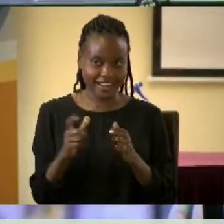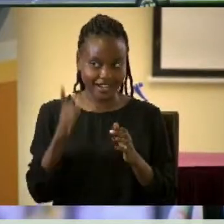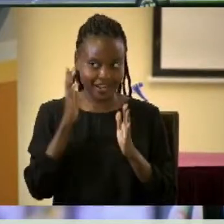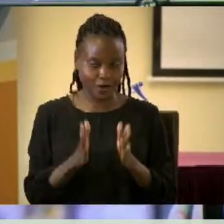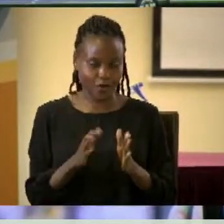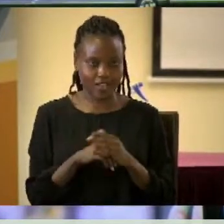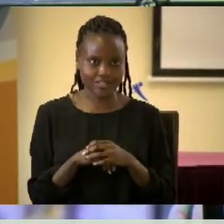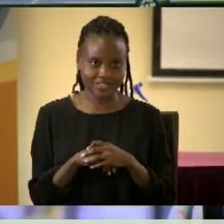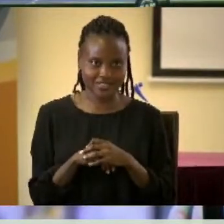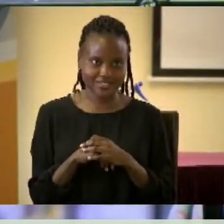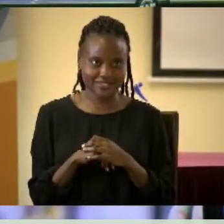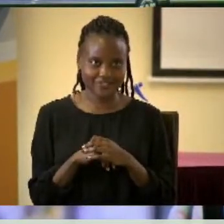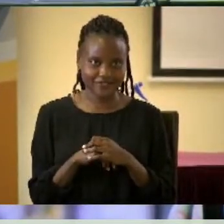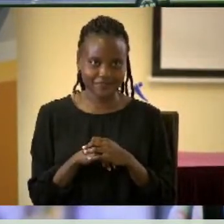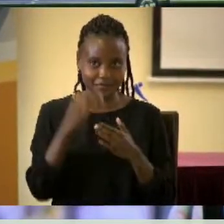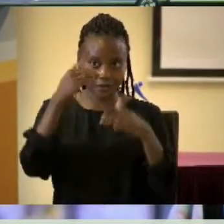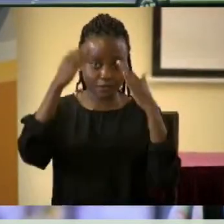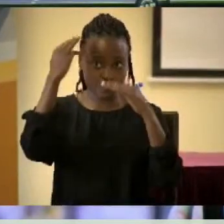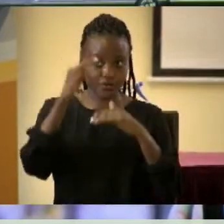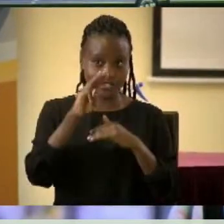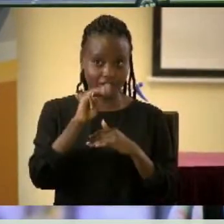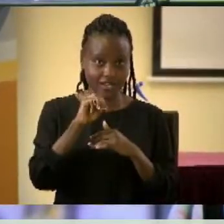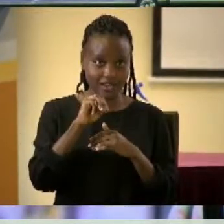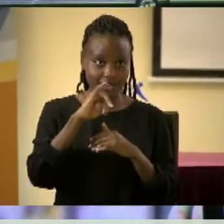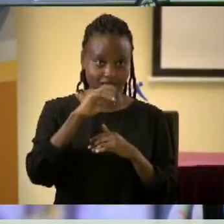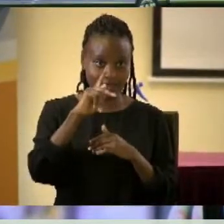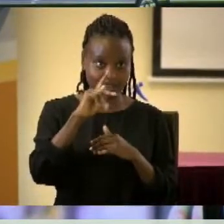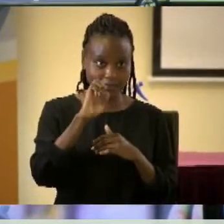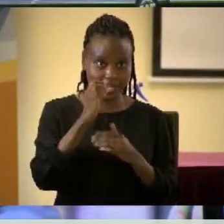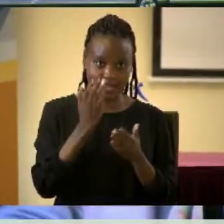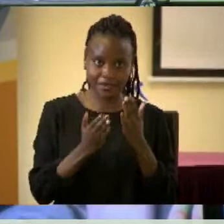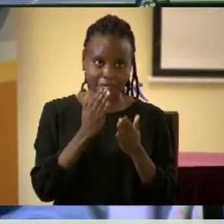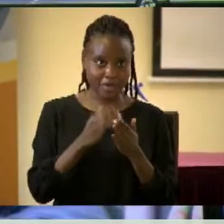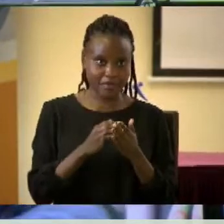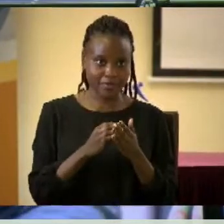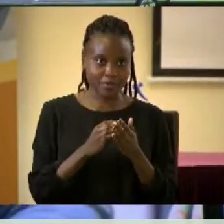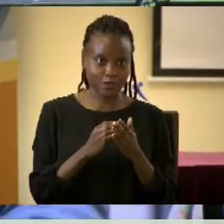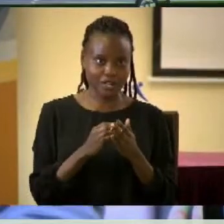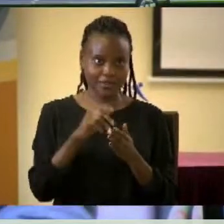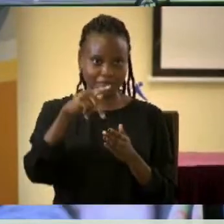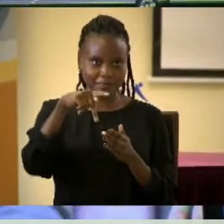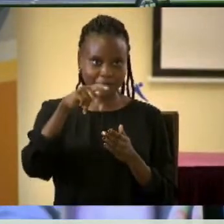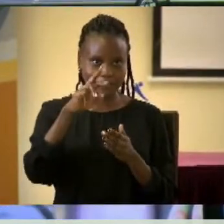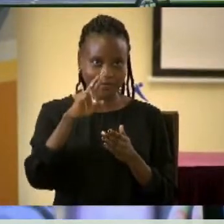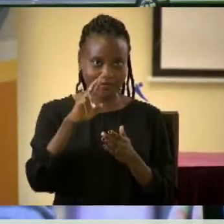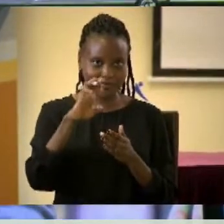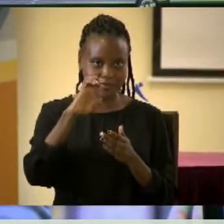Professor Michael Wabwile perhaps will do a sermon on that. But